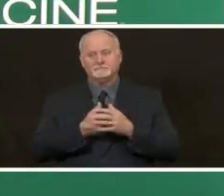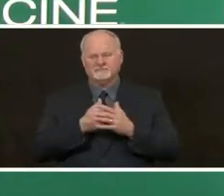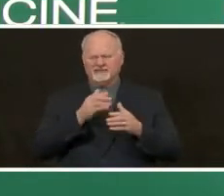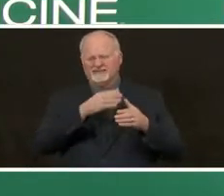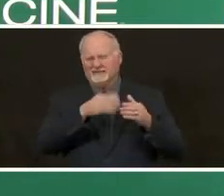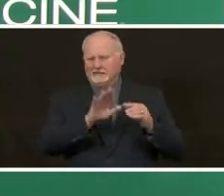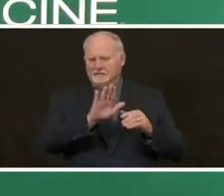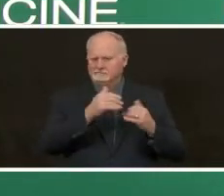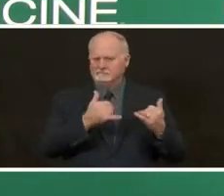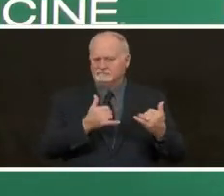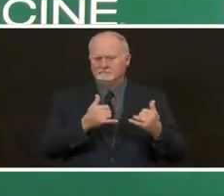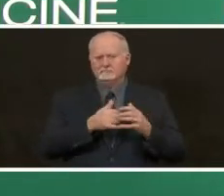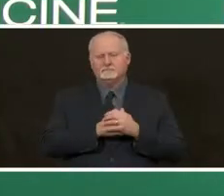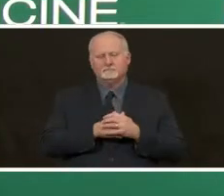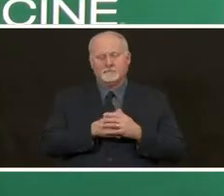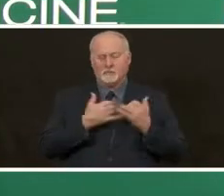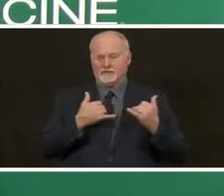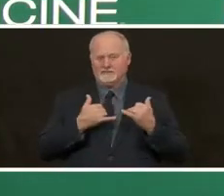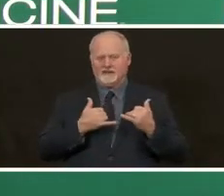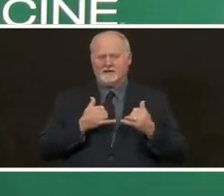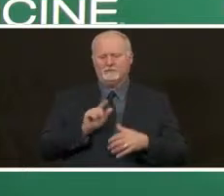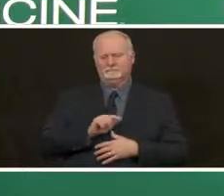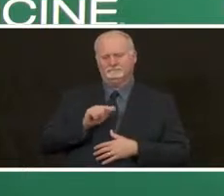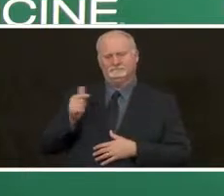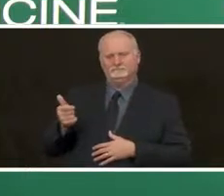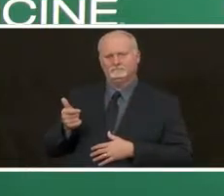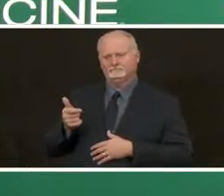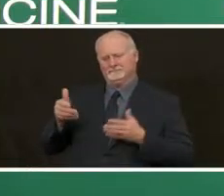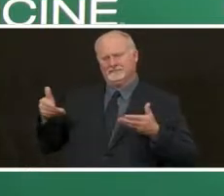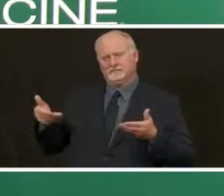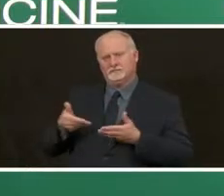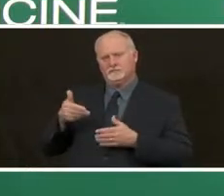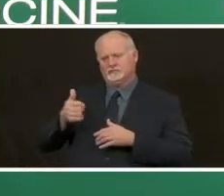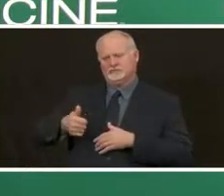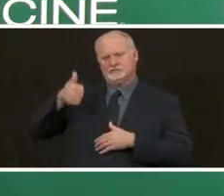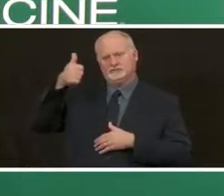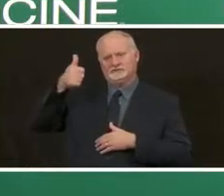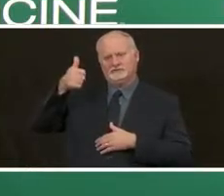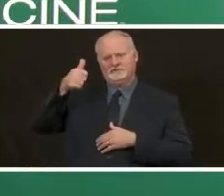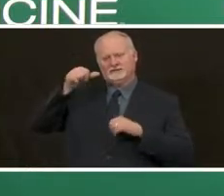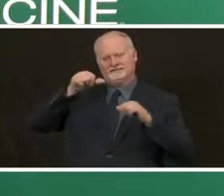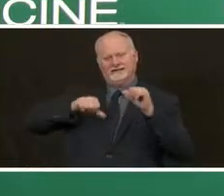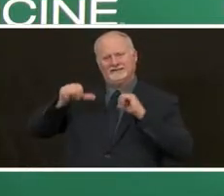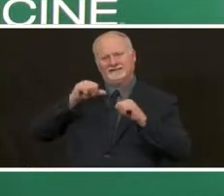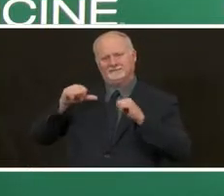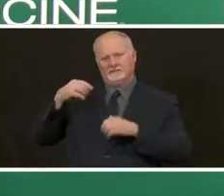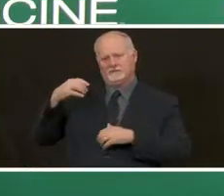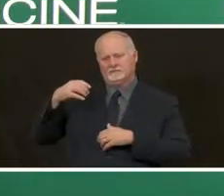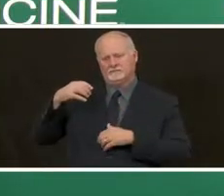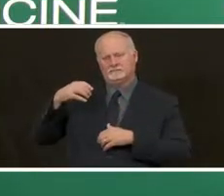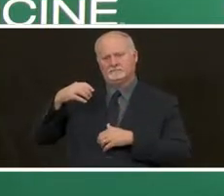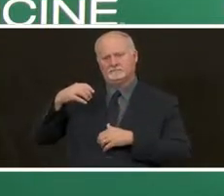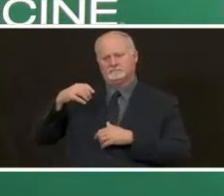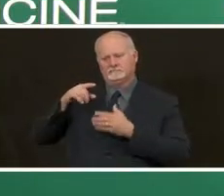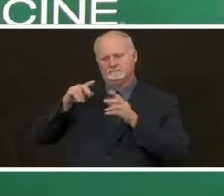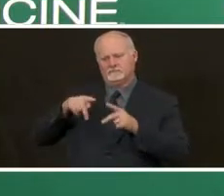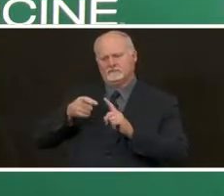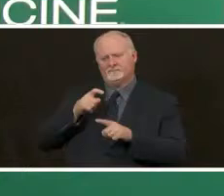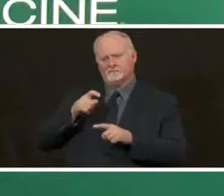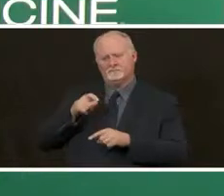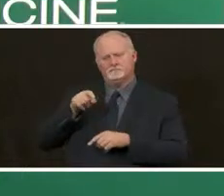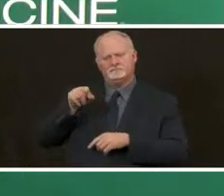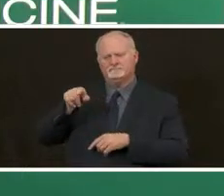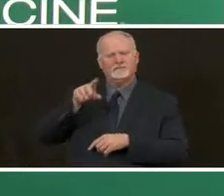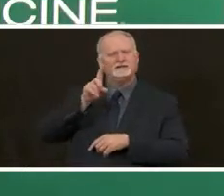end. At this time, I would like to introduce the Chief Scientific Officer for Revivicor,